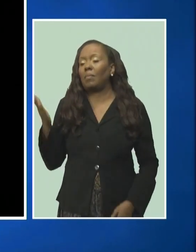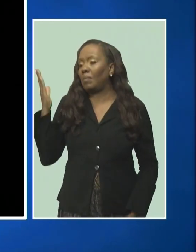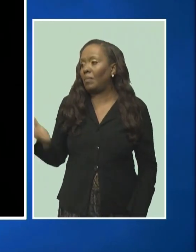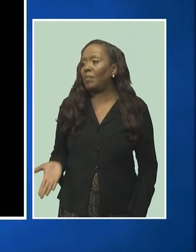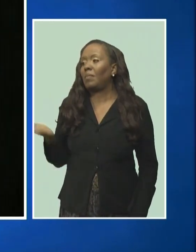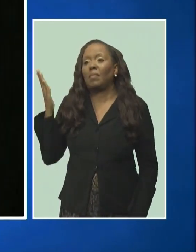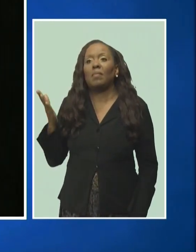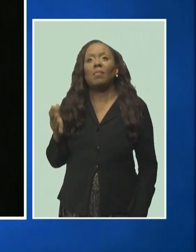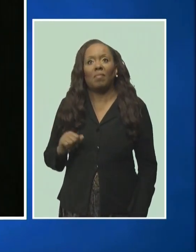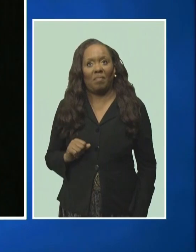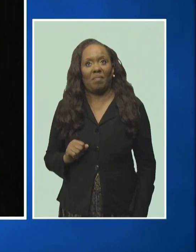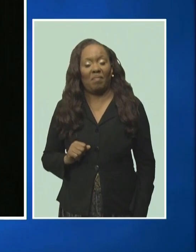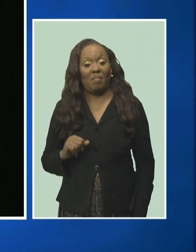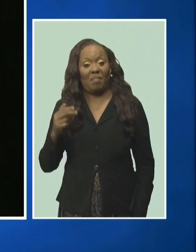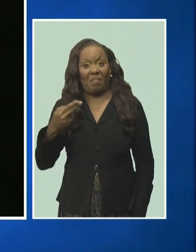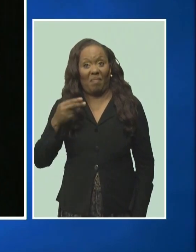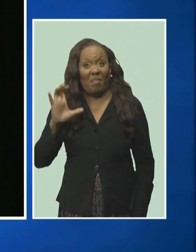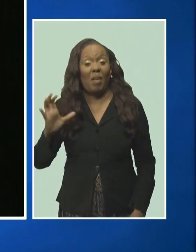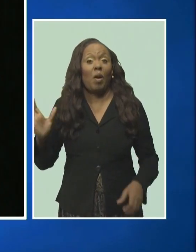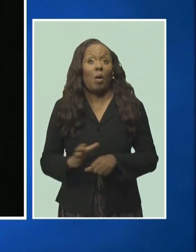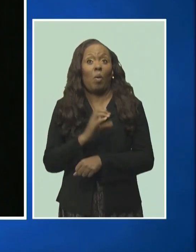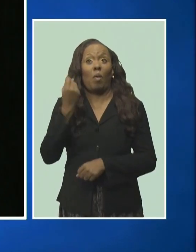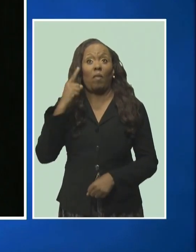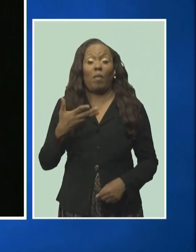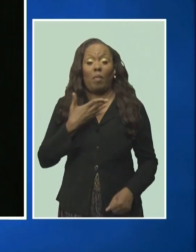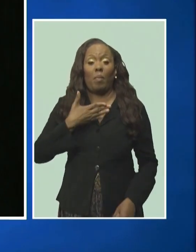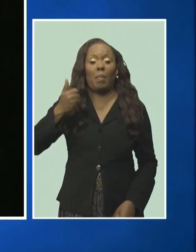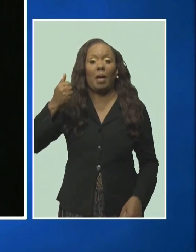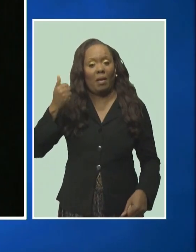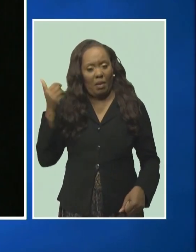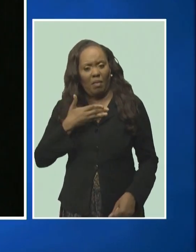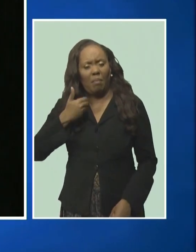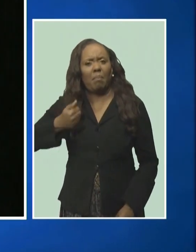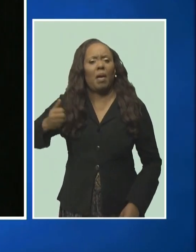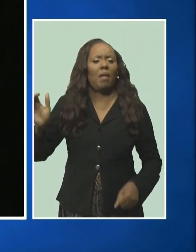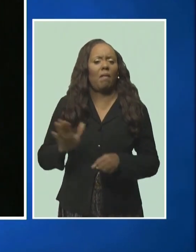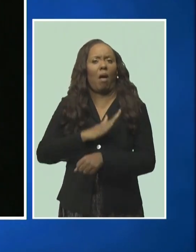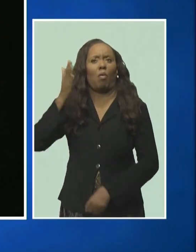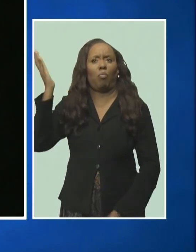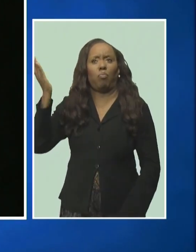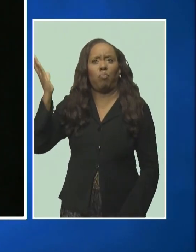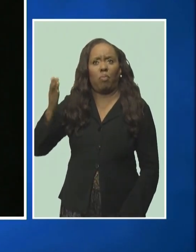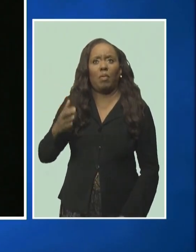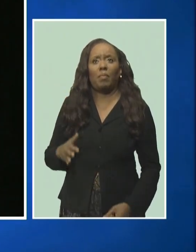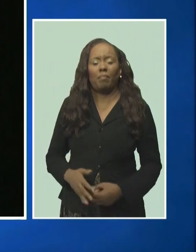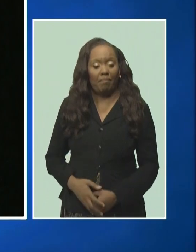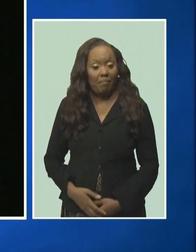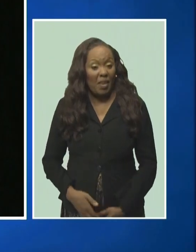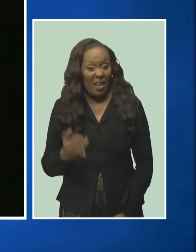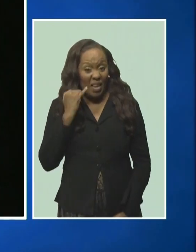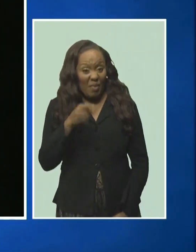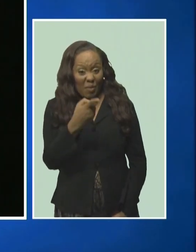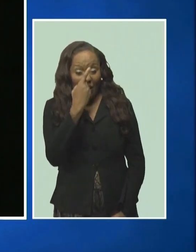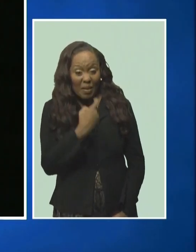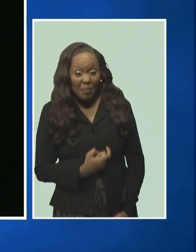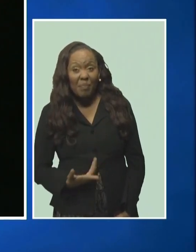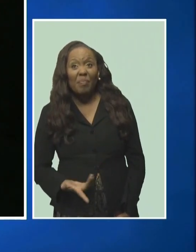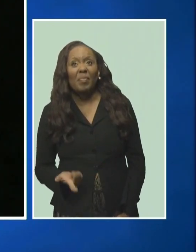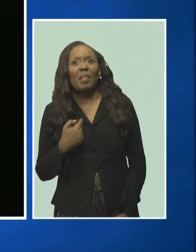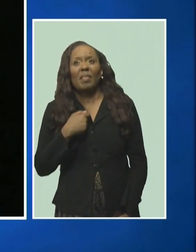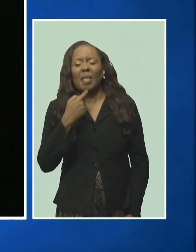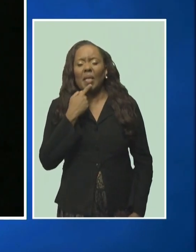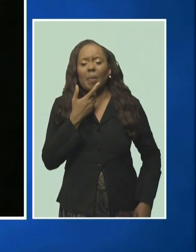A special prize for best treatment of theme went to Harrison College's Keneela Wolcott. are burning brighter and brighter each and every